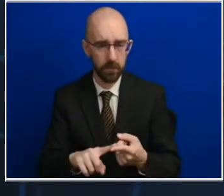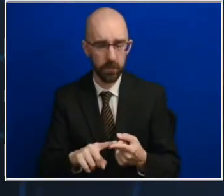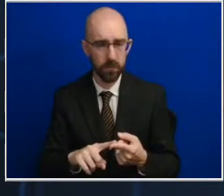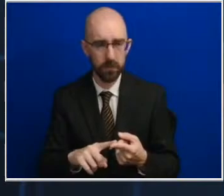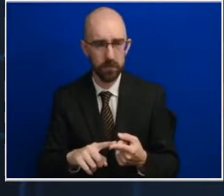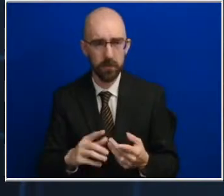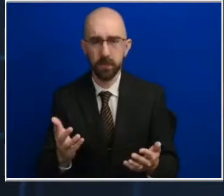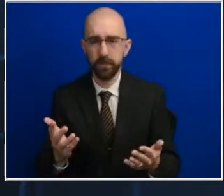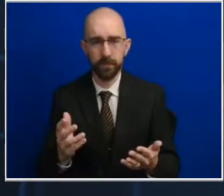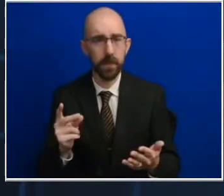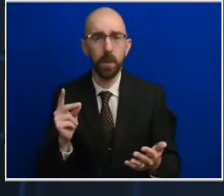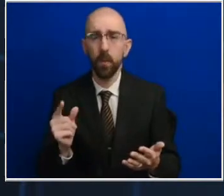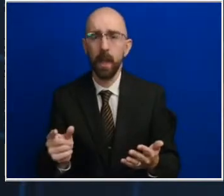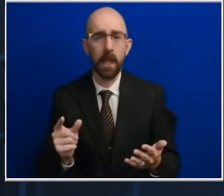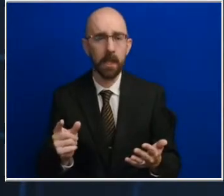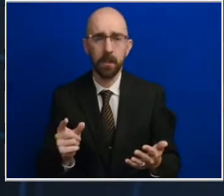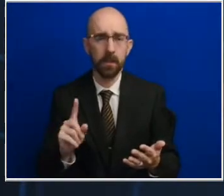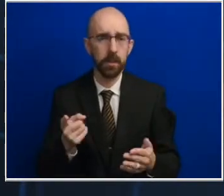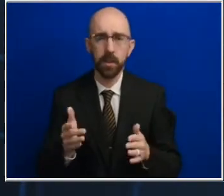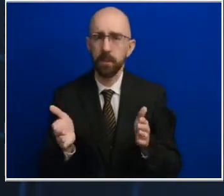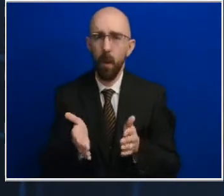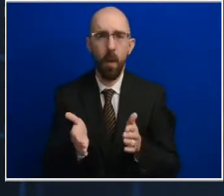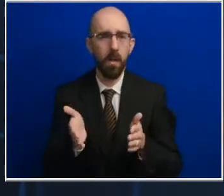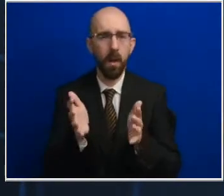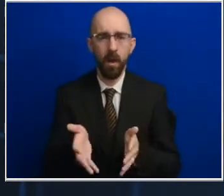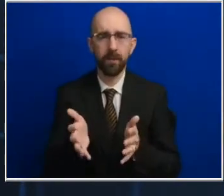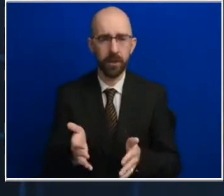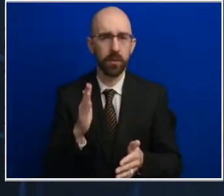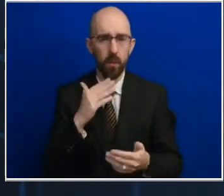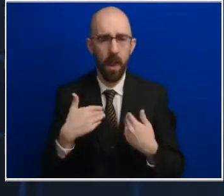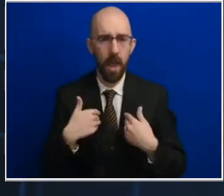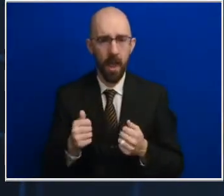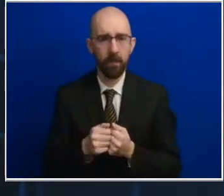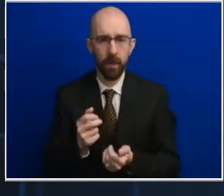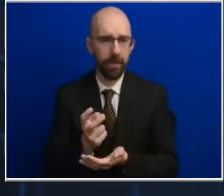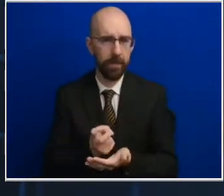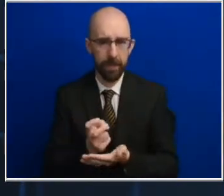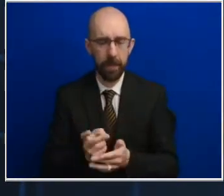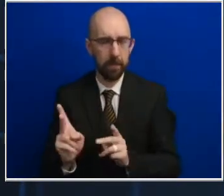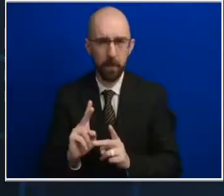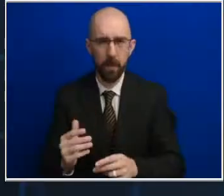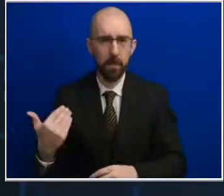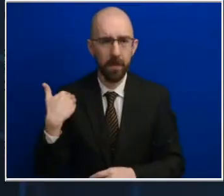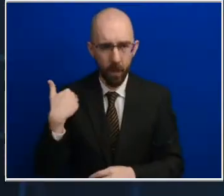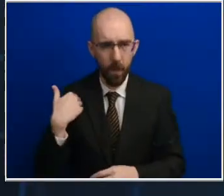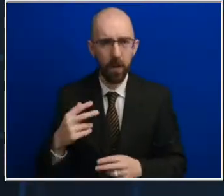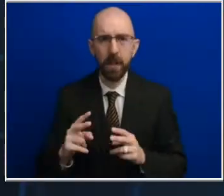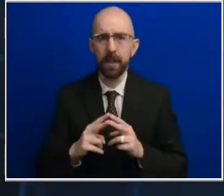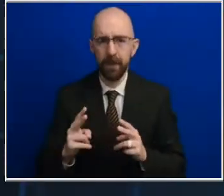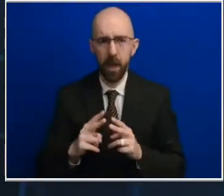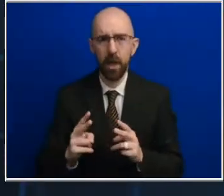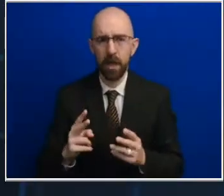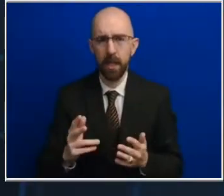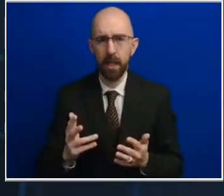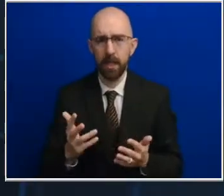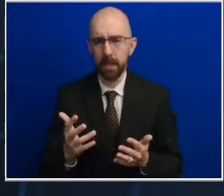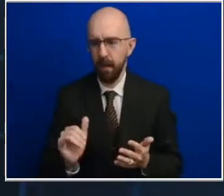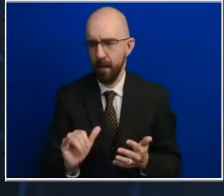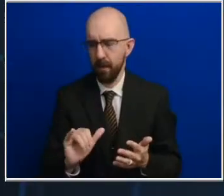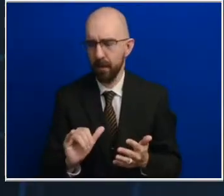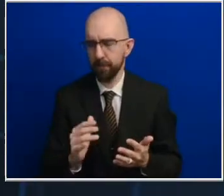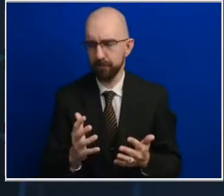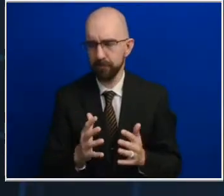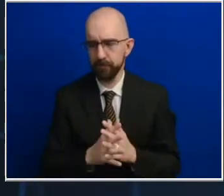quick, you know, just small conversation that I've had with epileptic patients before. It's very, you know, it's